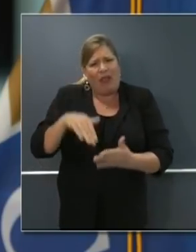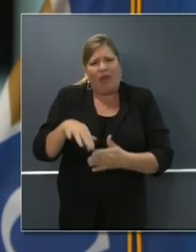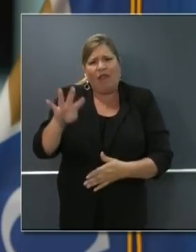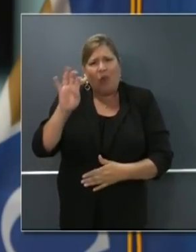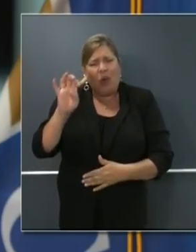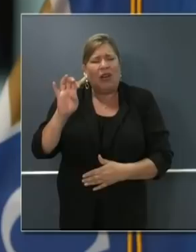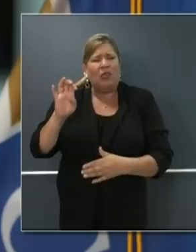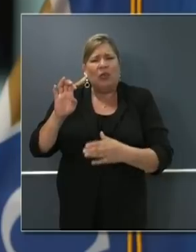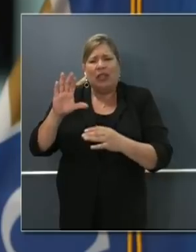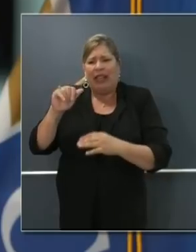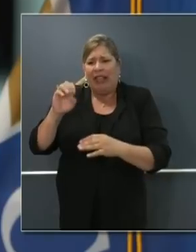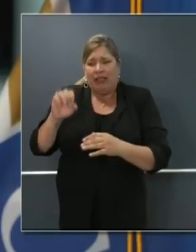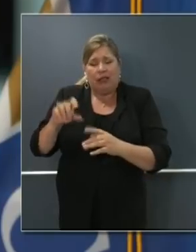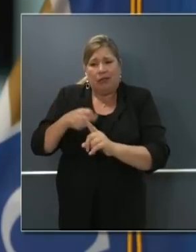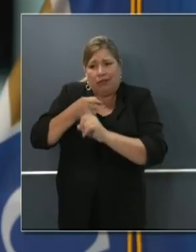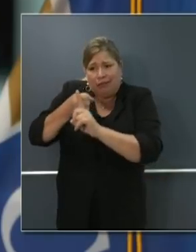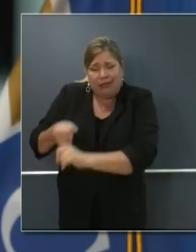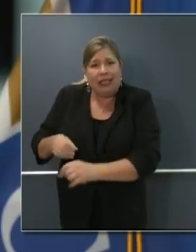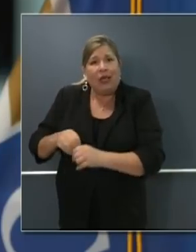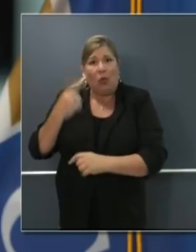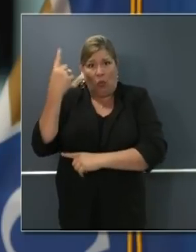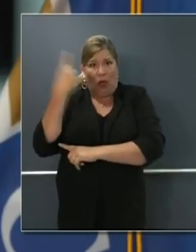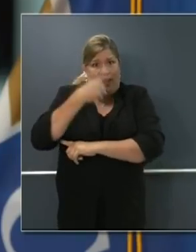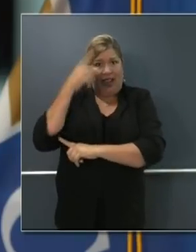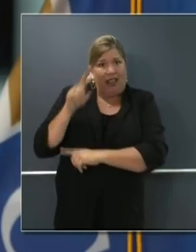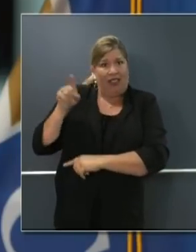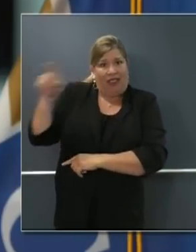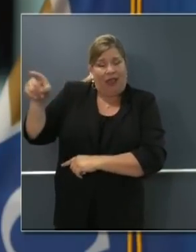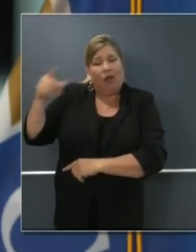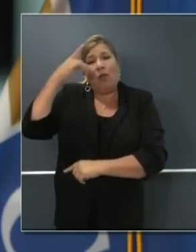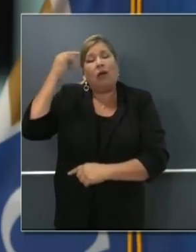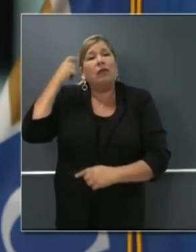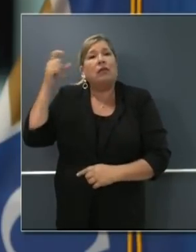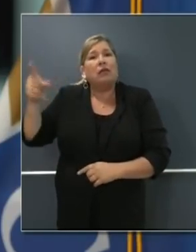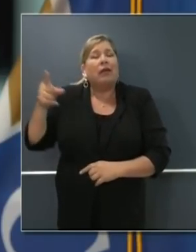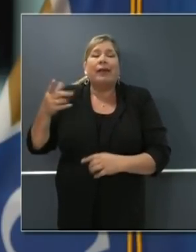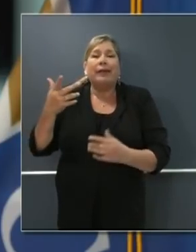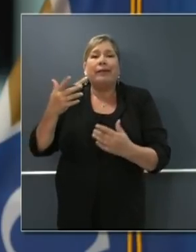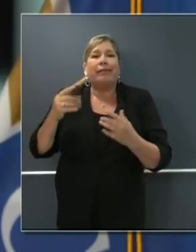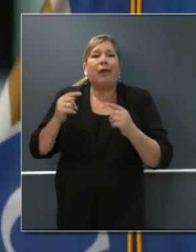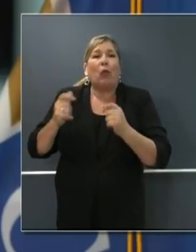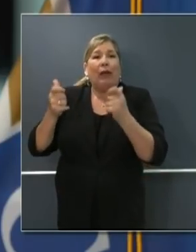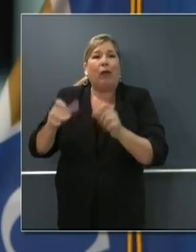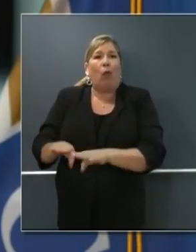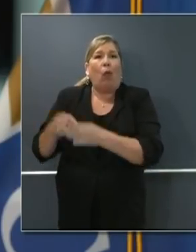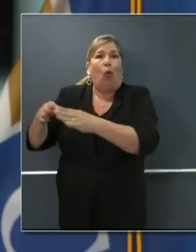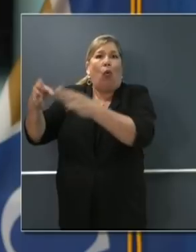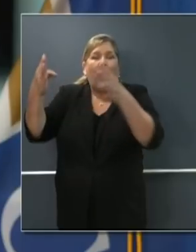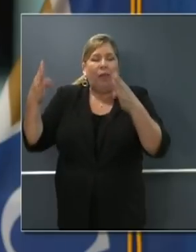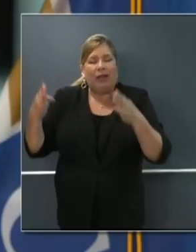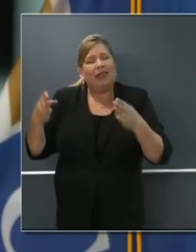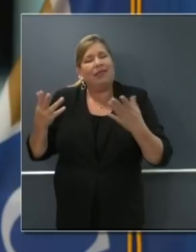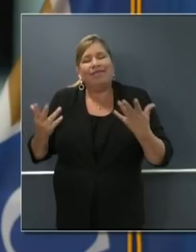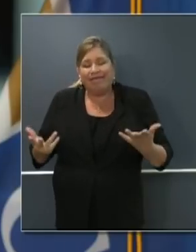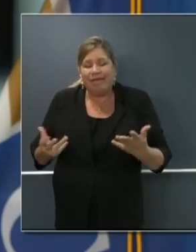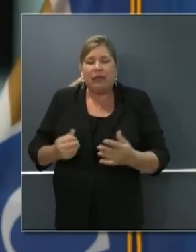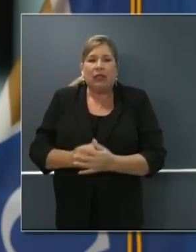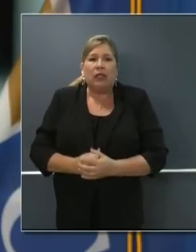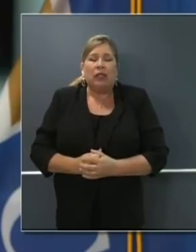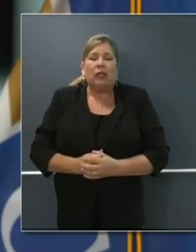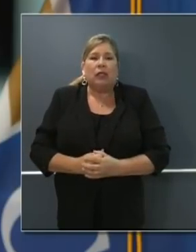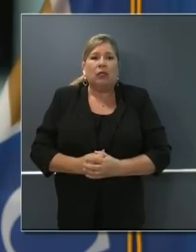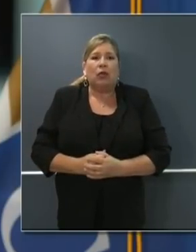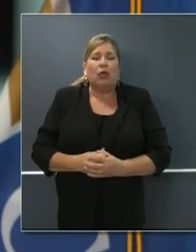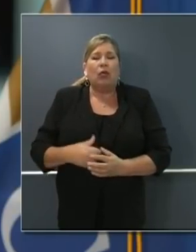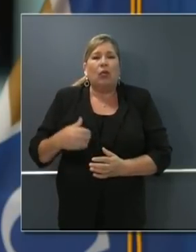city nation state of Singapore because they may have moved too quickly to open things back up. It's a way of